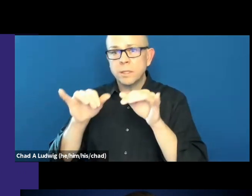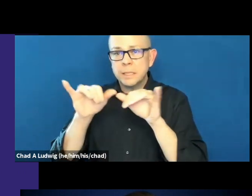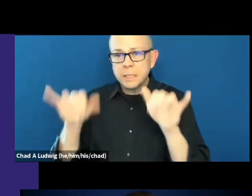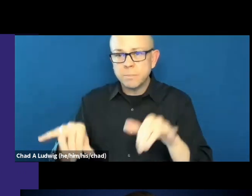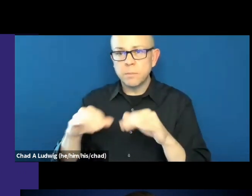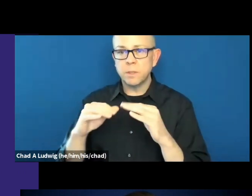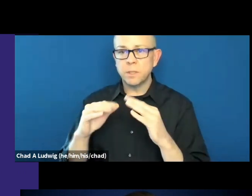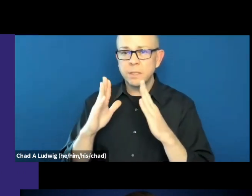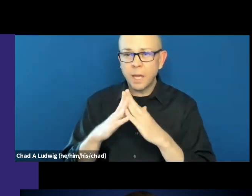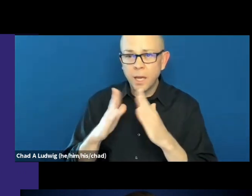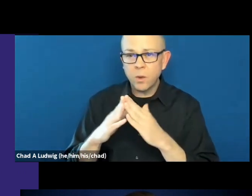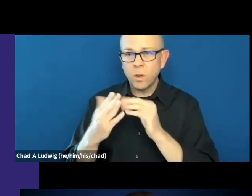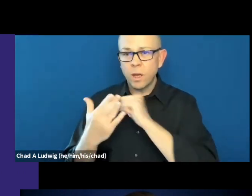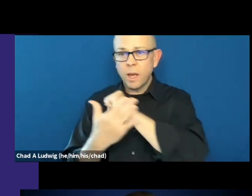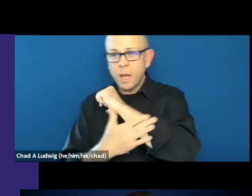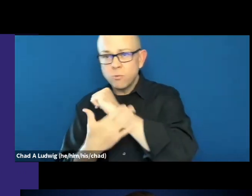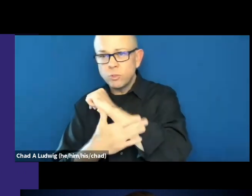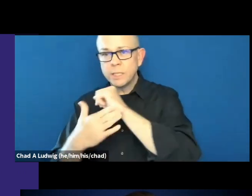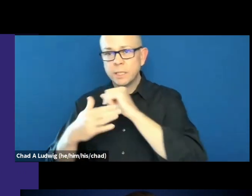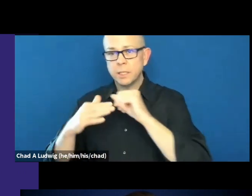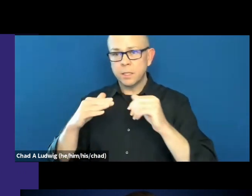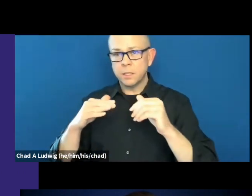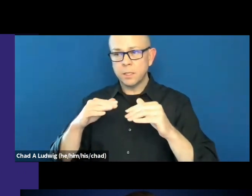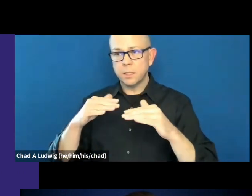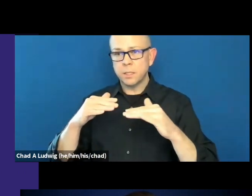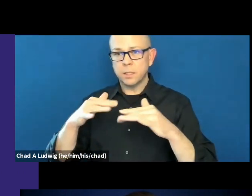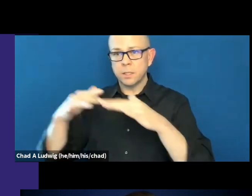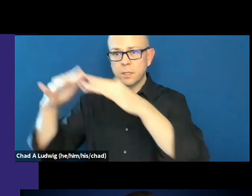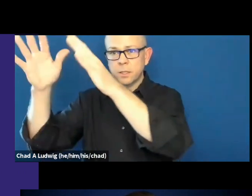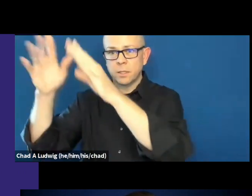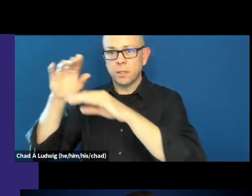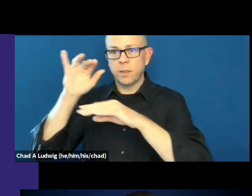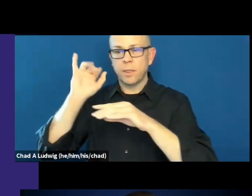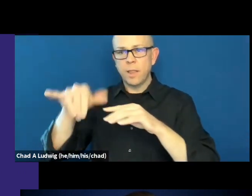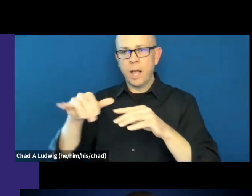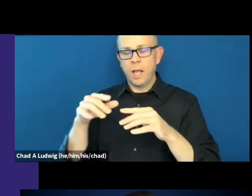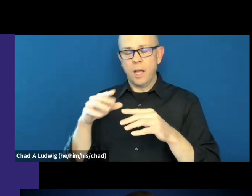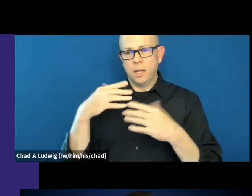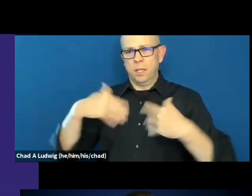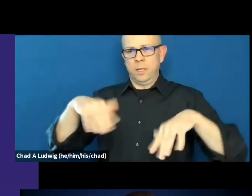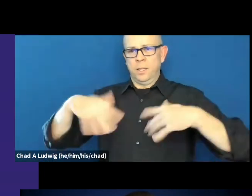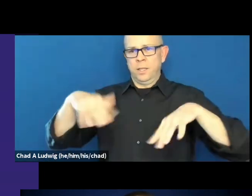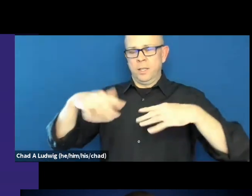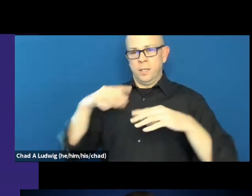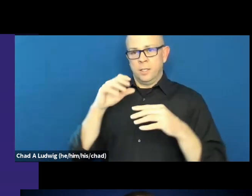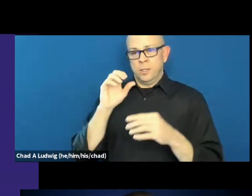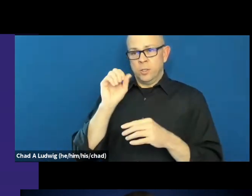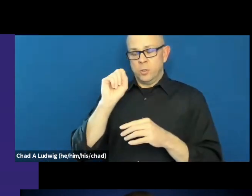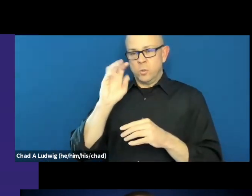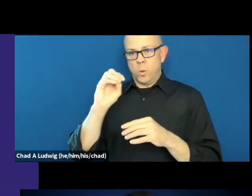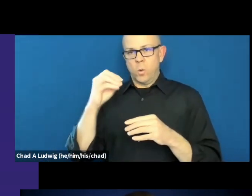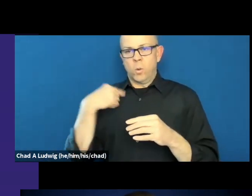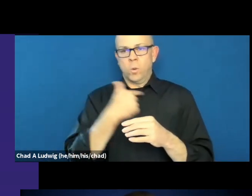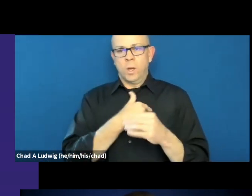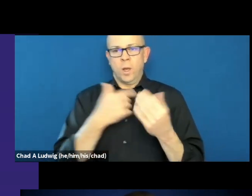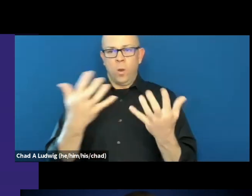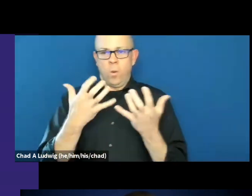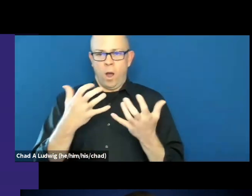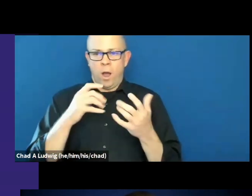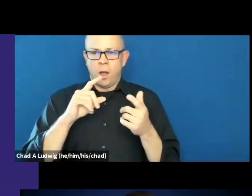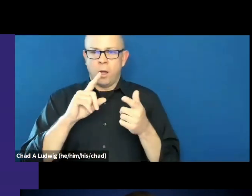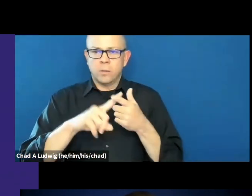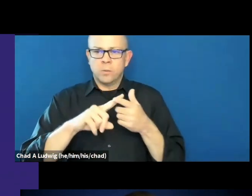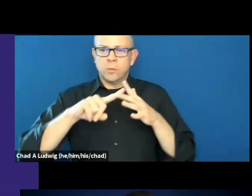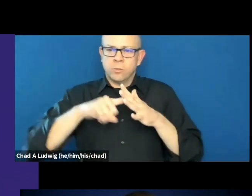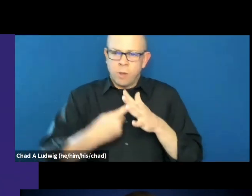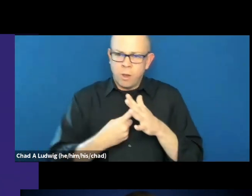of different programs. There are court system services. There are other more urban systems and that sort of thing.